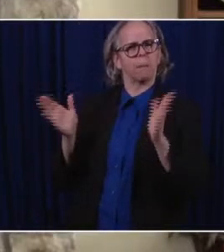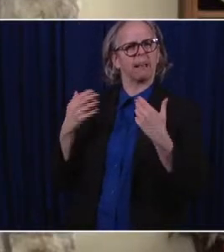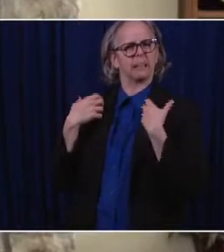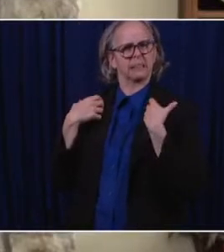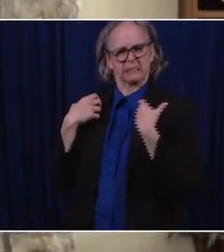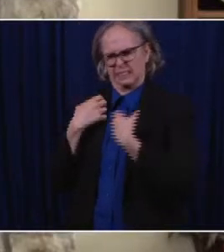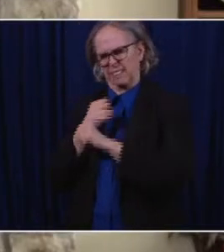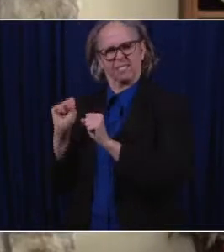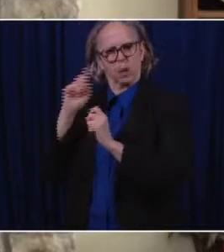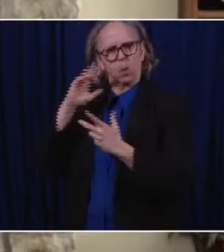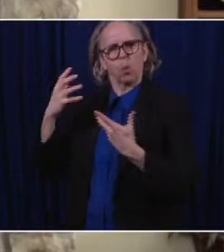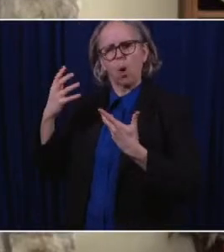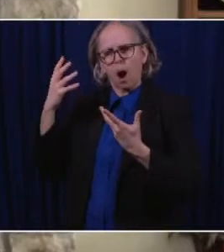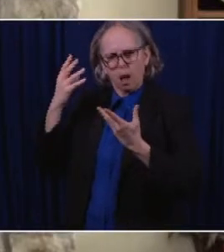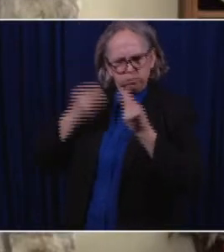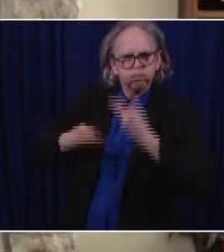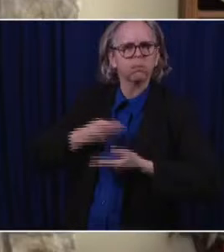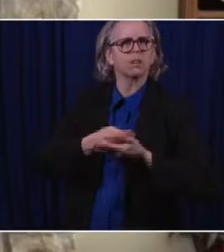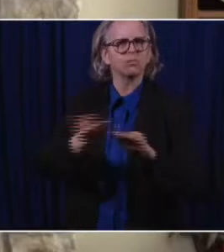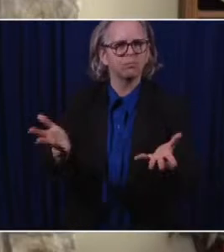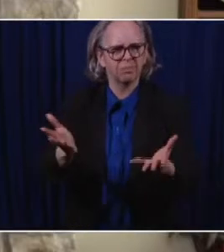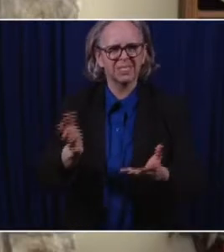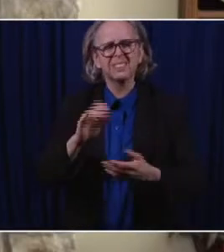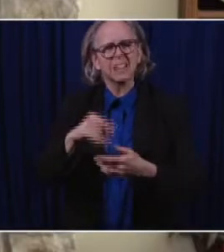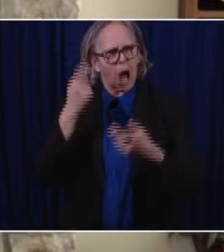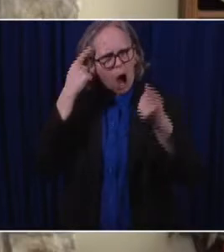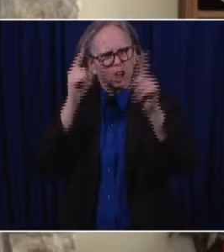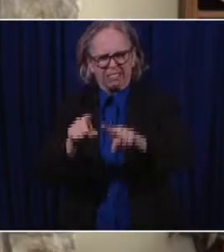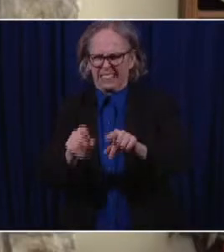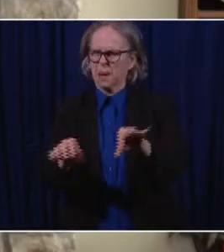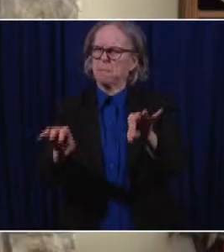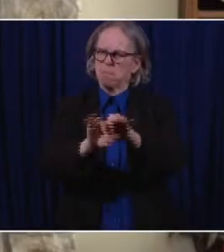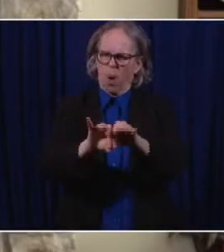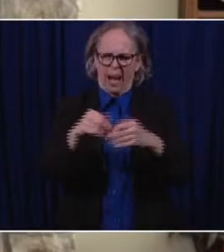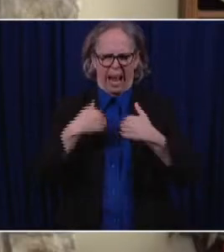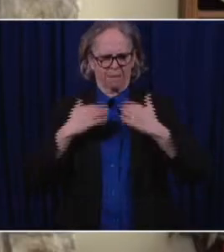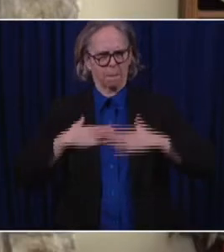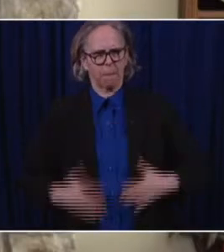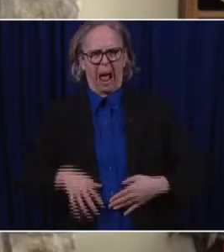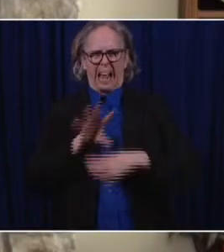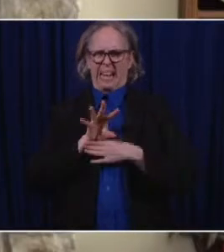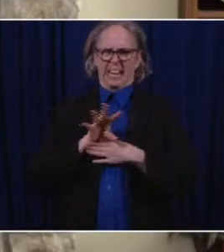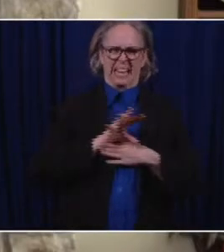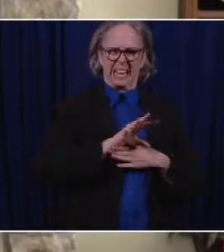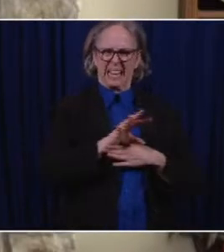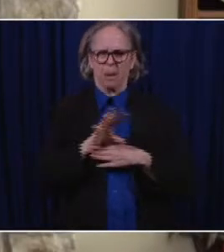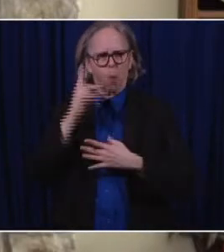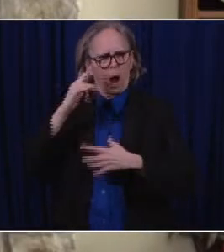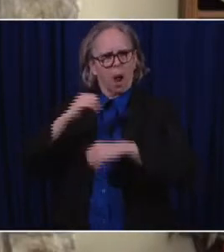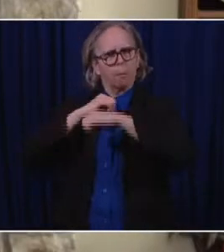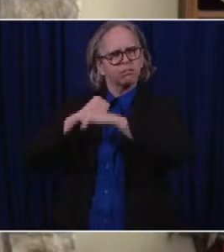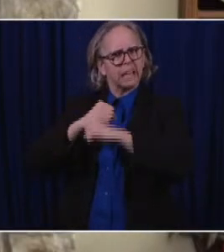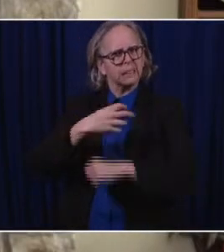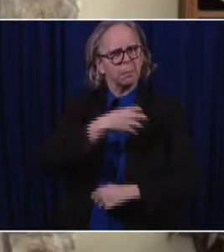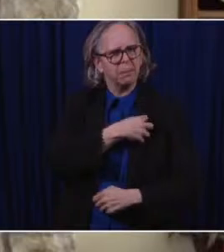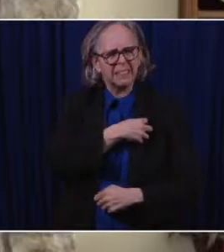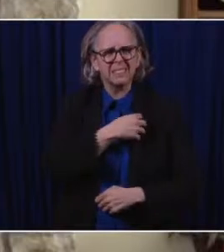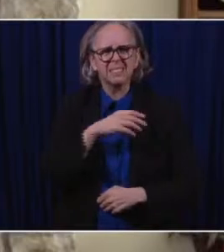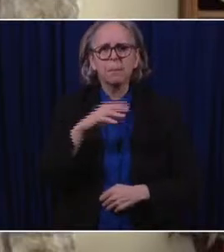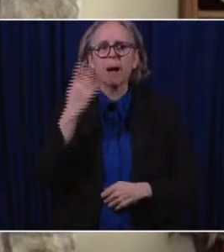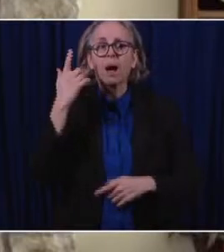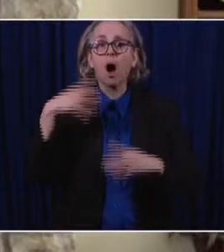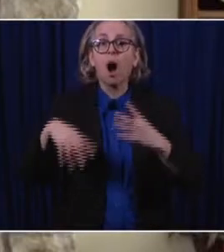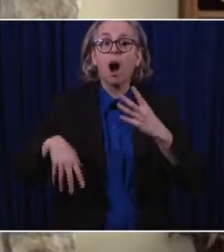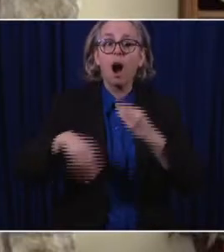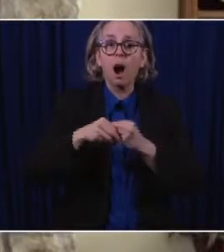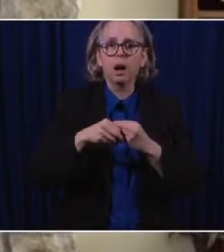as we look at what we need to do to protect police and protect the public and be transparent. So we